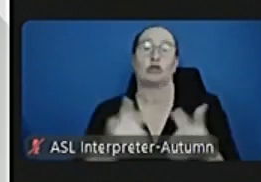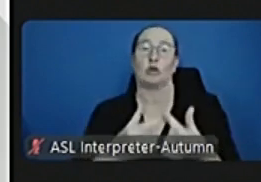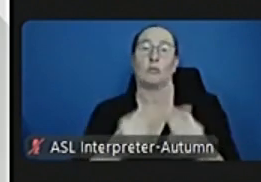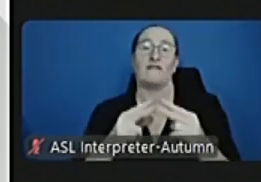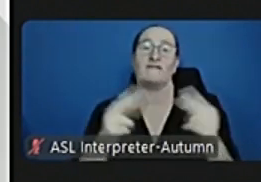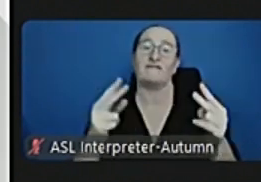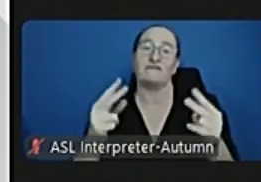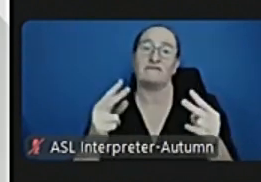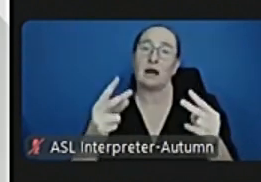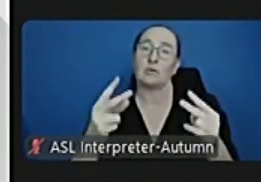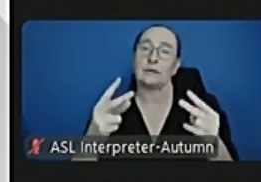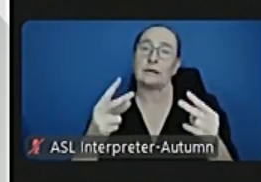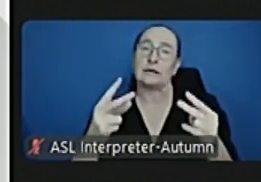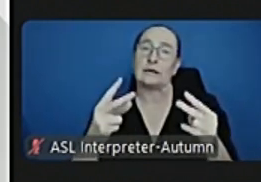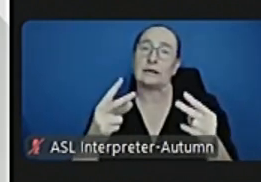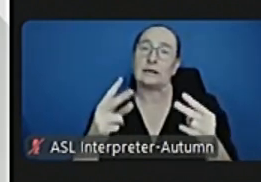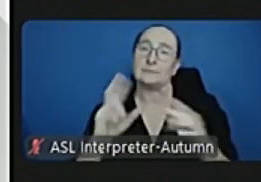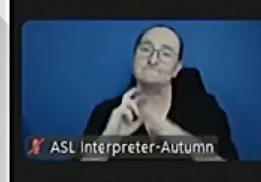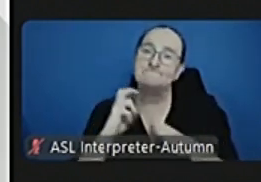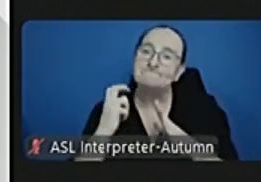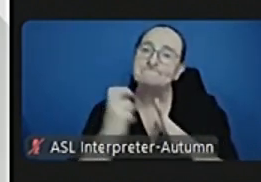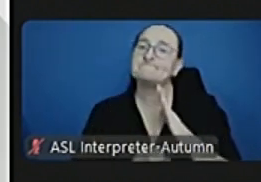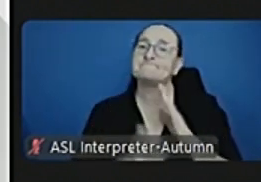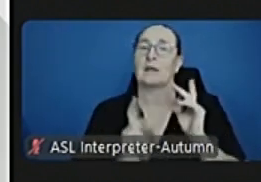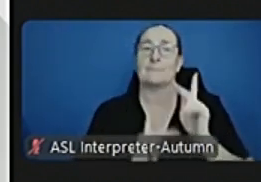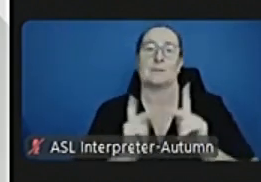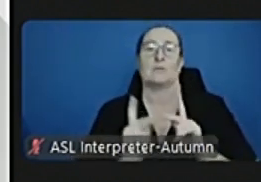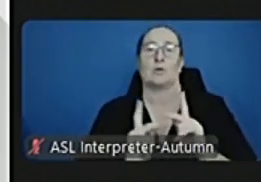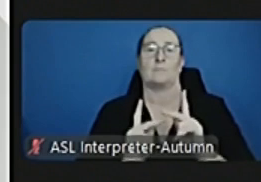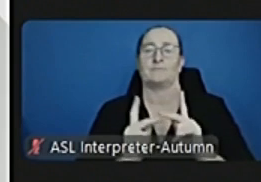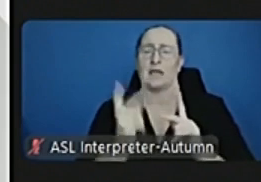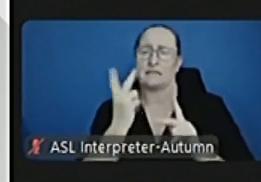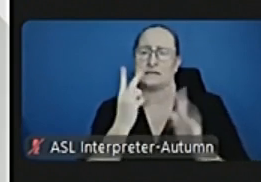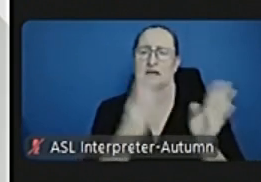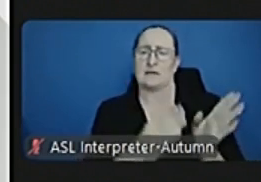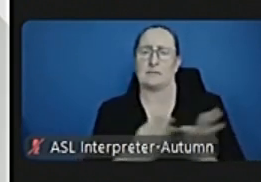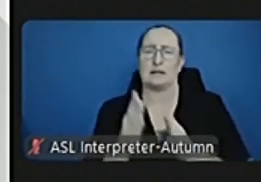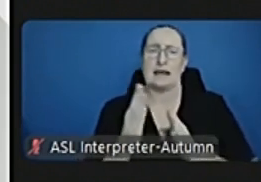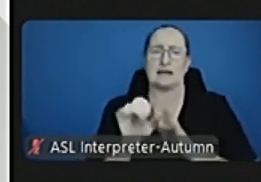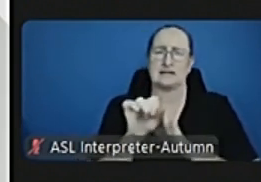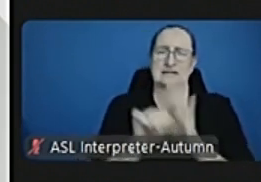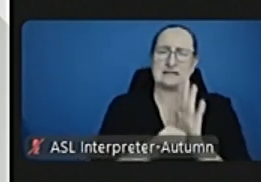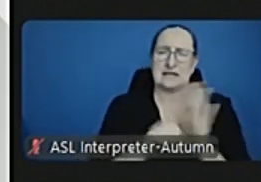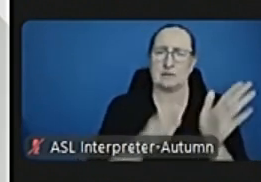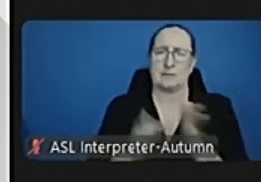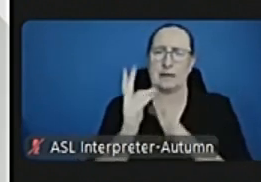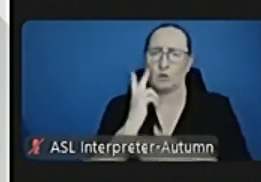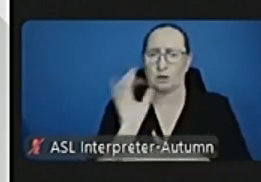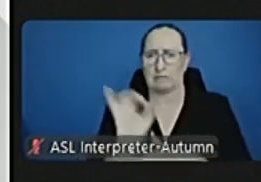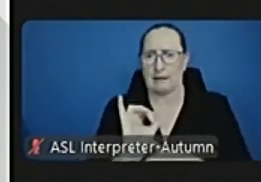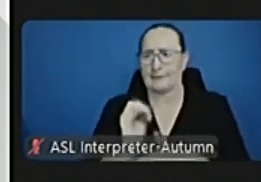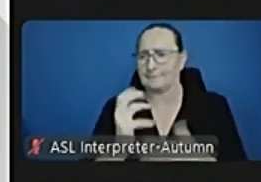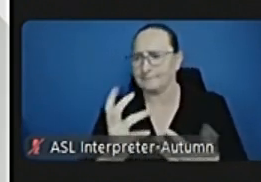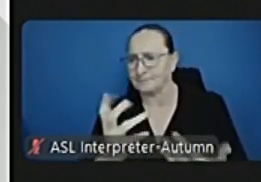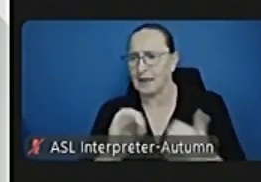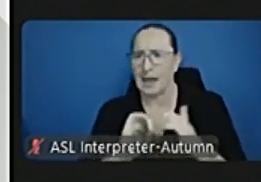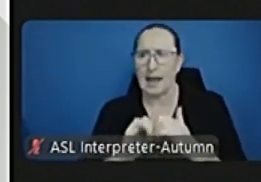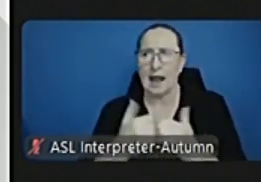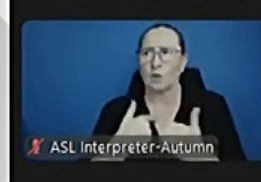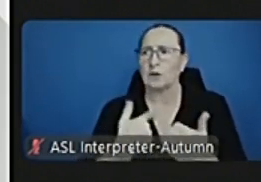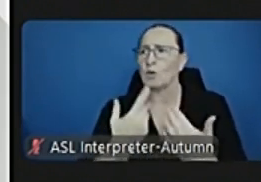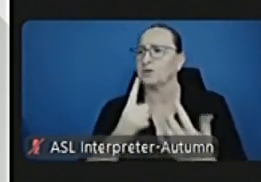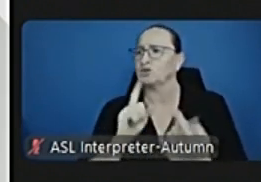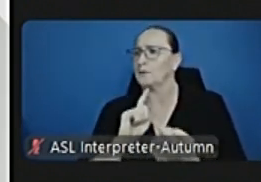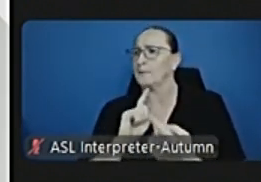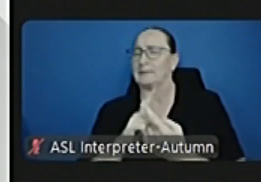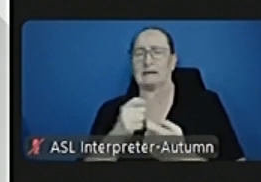folks, and the governor are looking at what does this plan for a state plan look like? How are we going to meet this need?